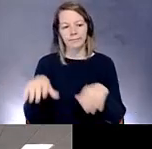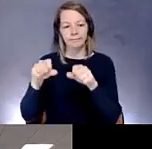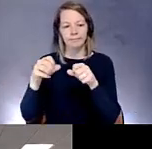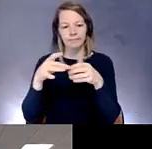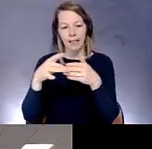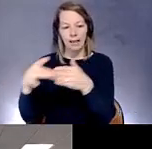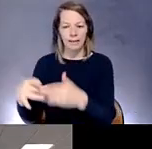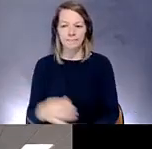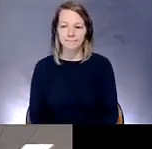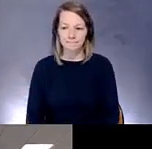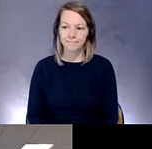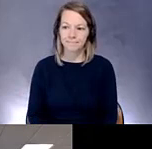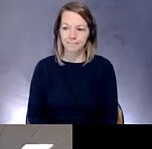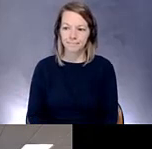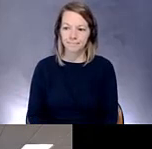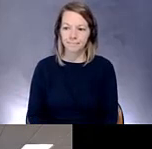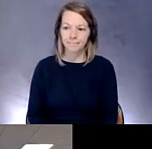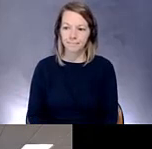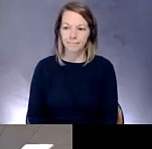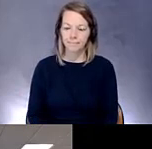this.